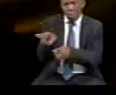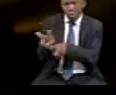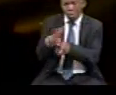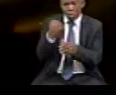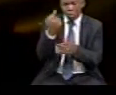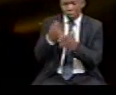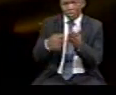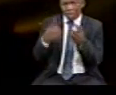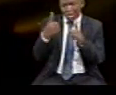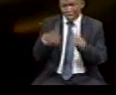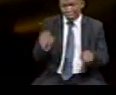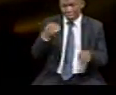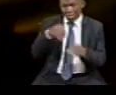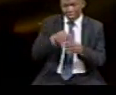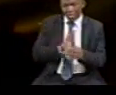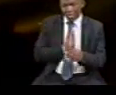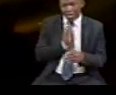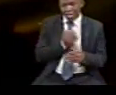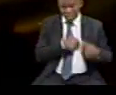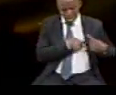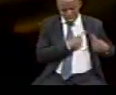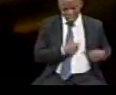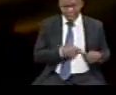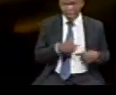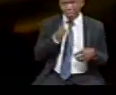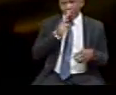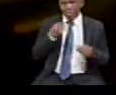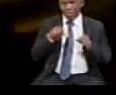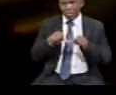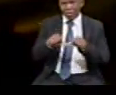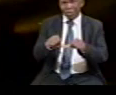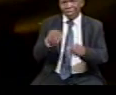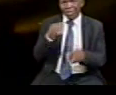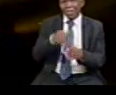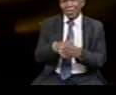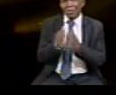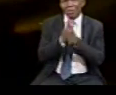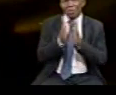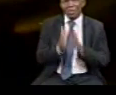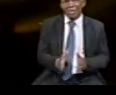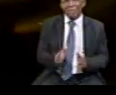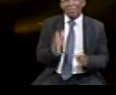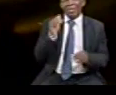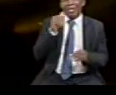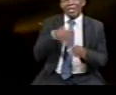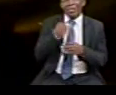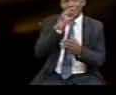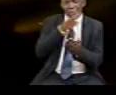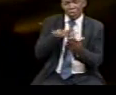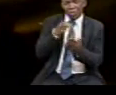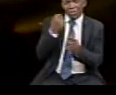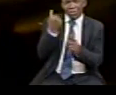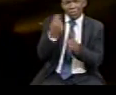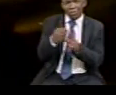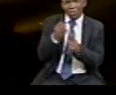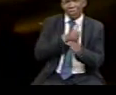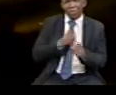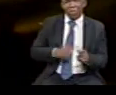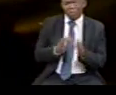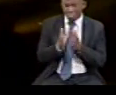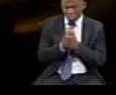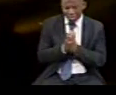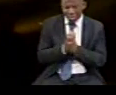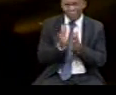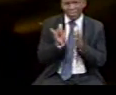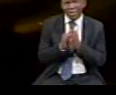by being constant in fellowship, constant in prayer, constant in reading the word of the Lord. Let's pray and tell the Lord, oh